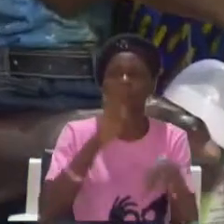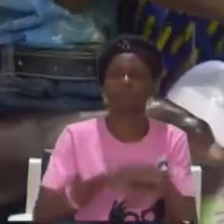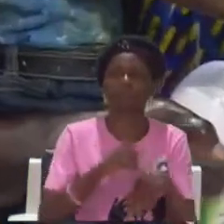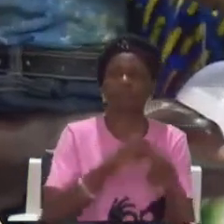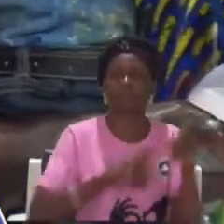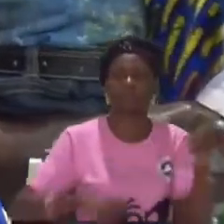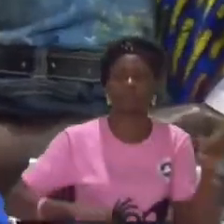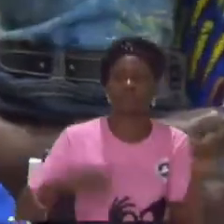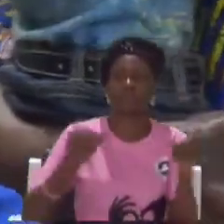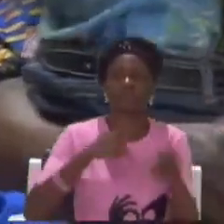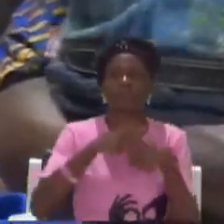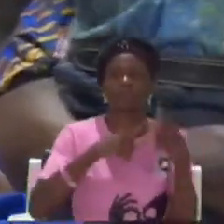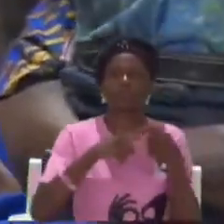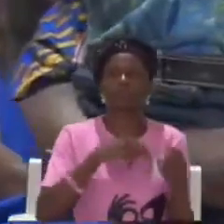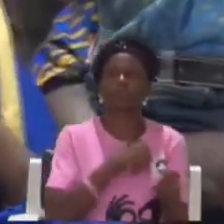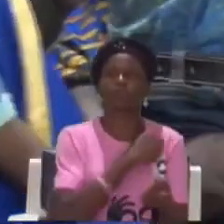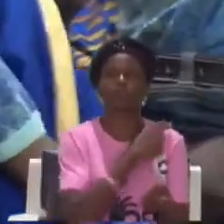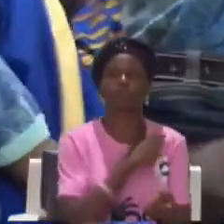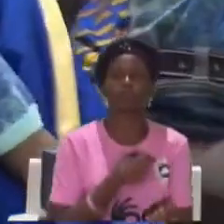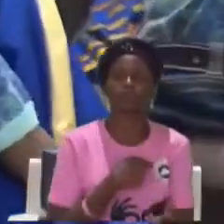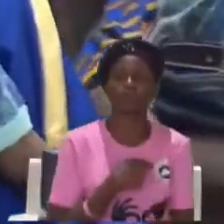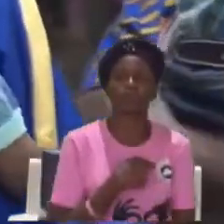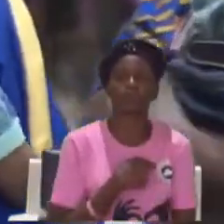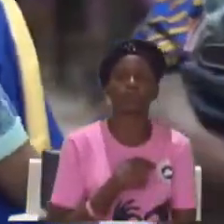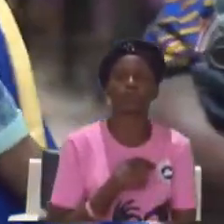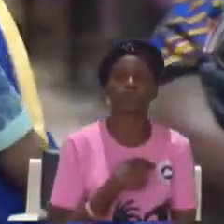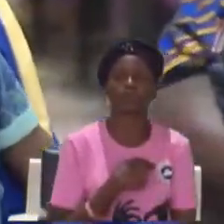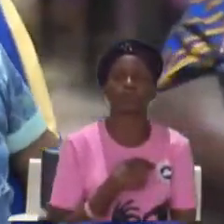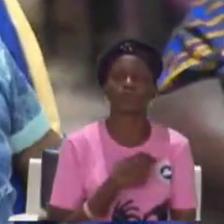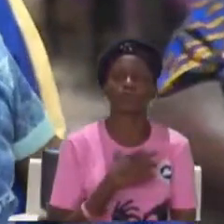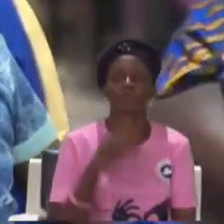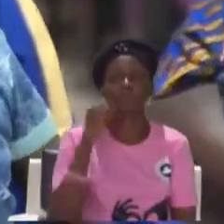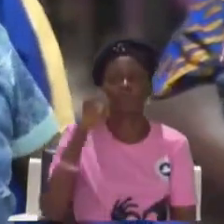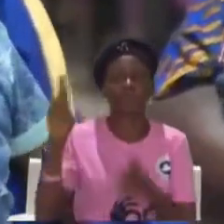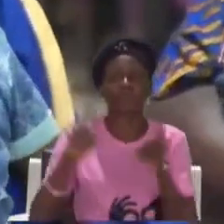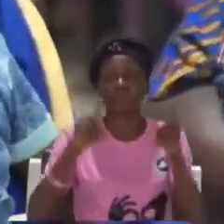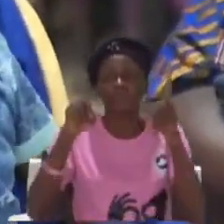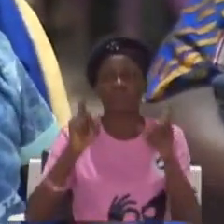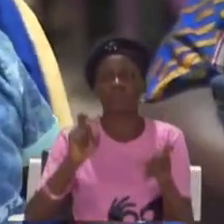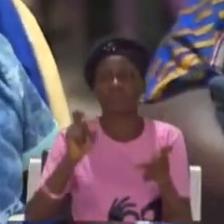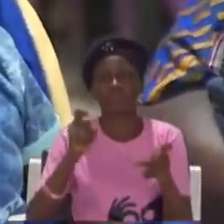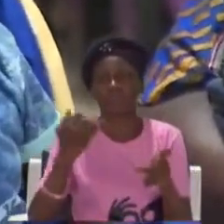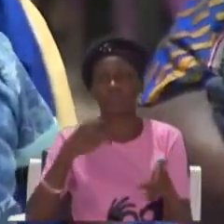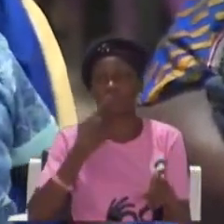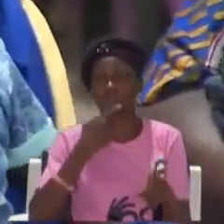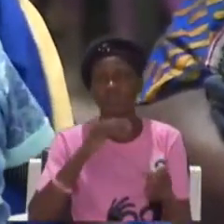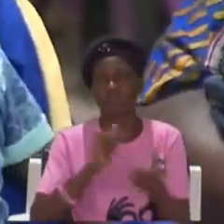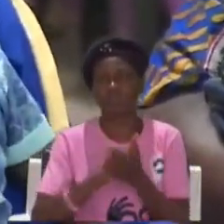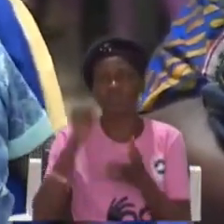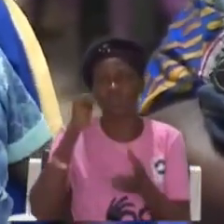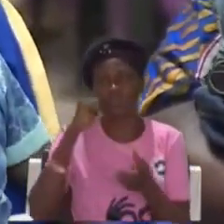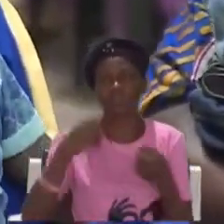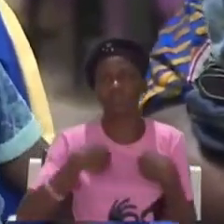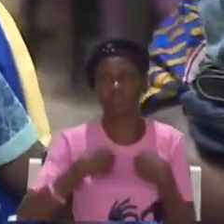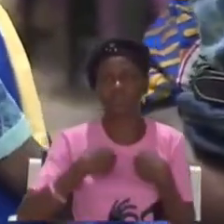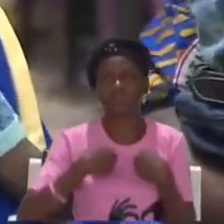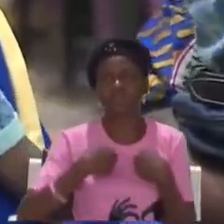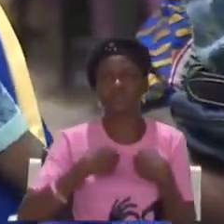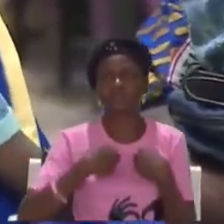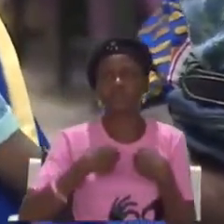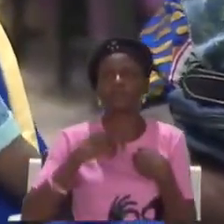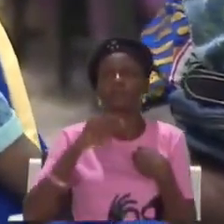We went to the hospital, and I did test. Said, I have tube